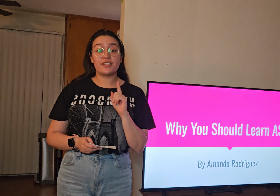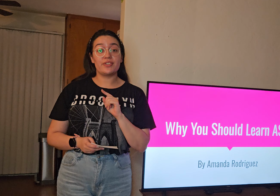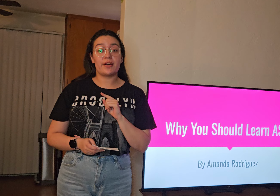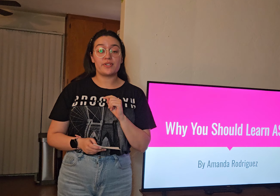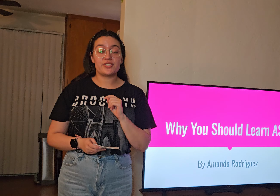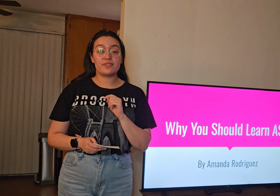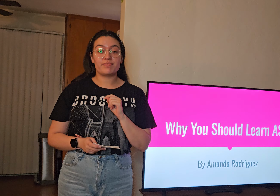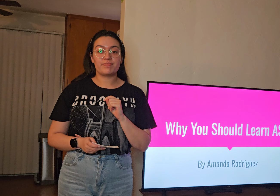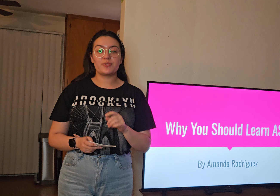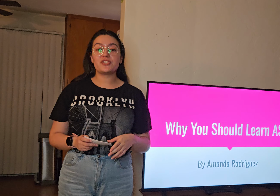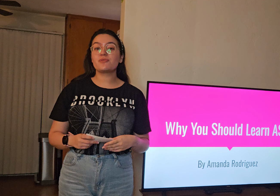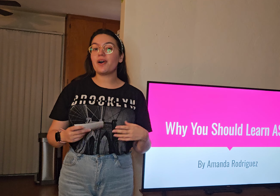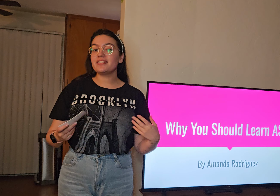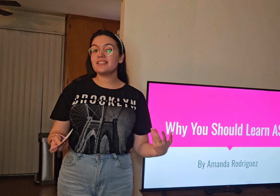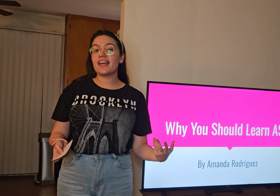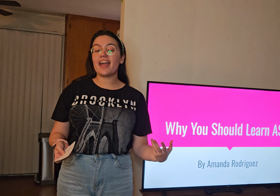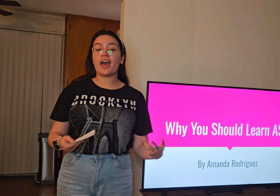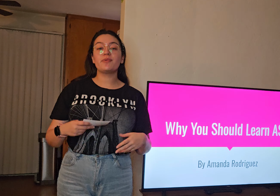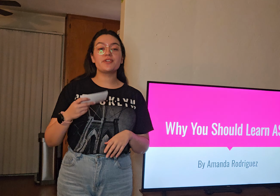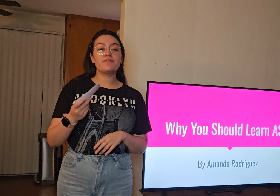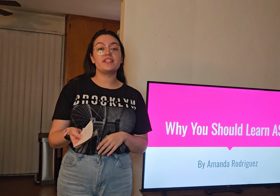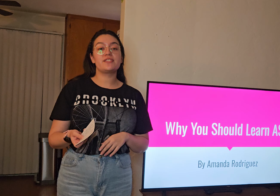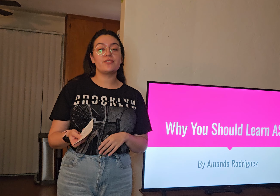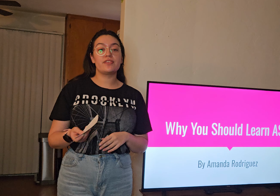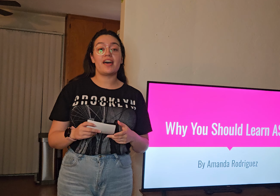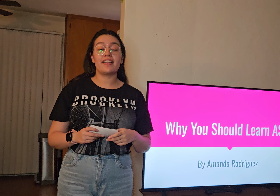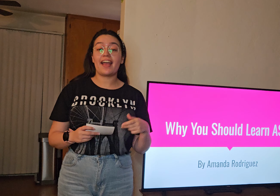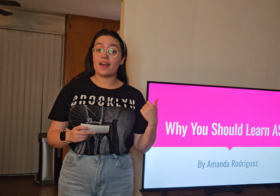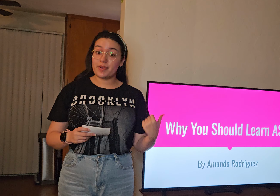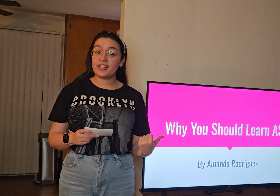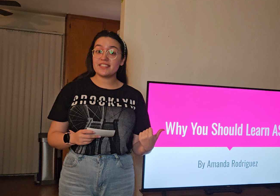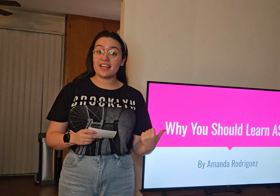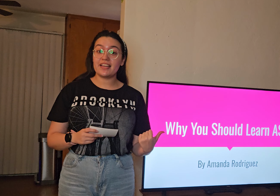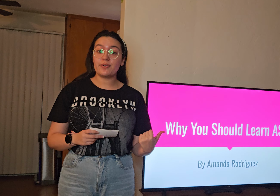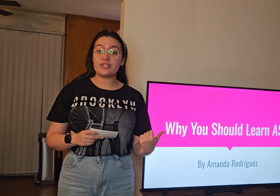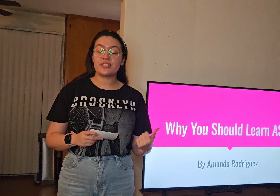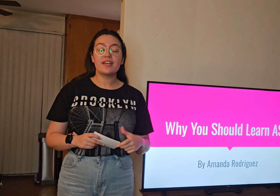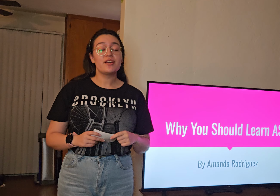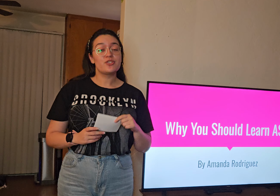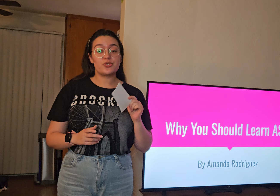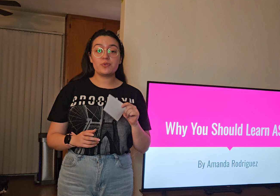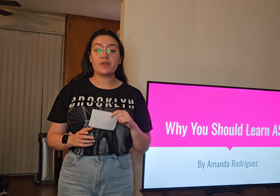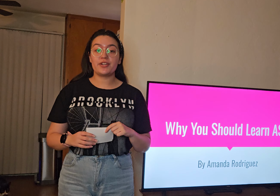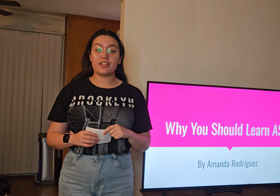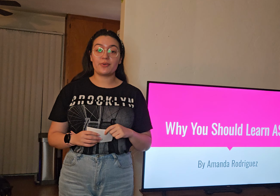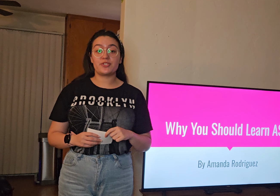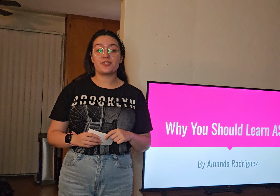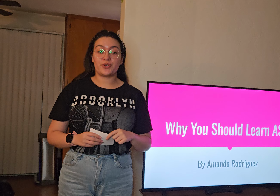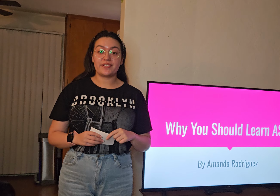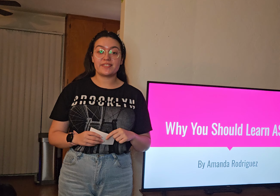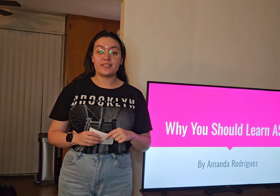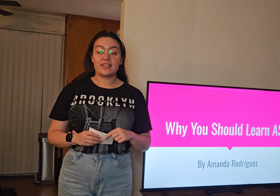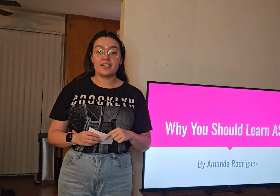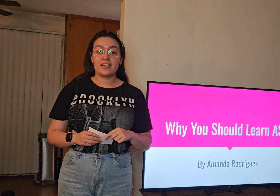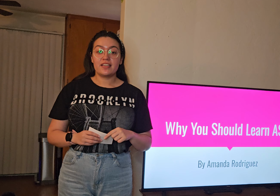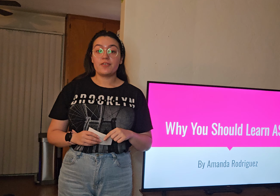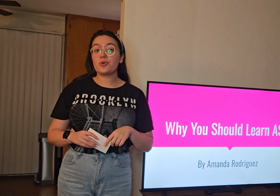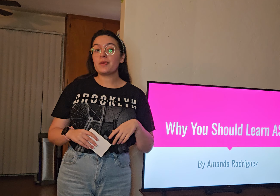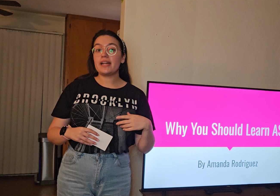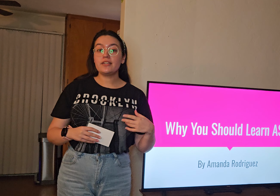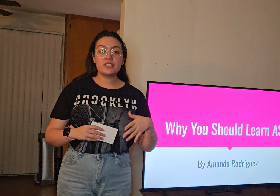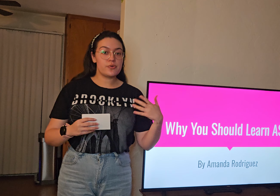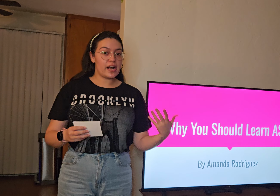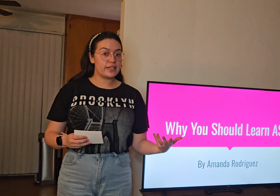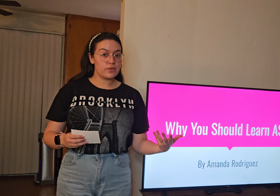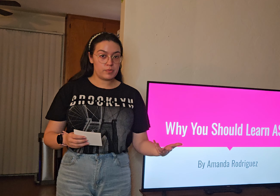to learn a new language, which is why today I will convince you that American Sign Language should be your language of choice. If